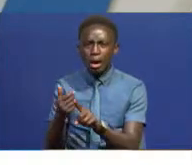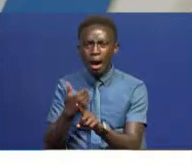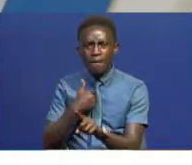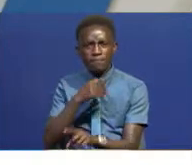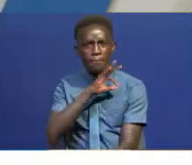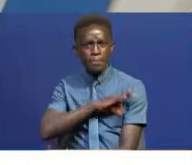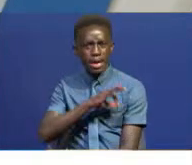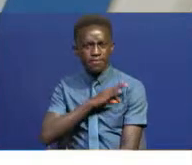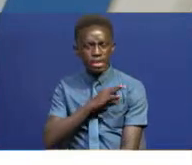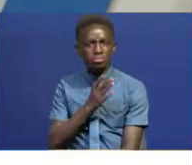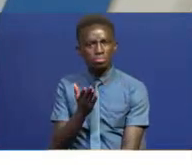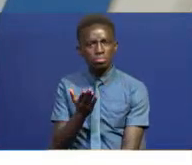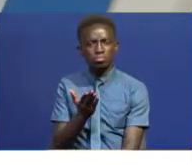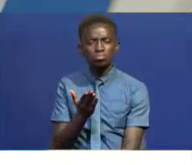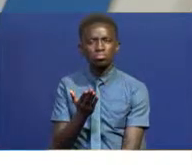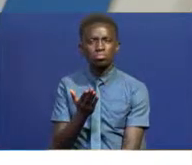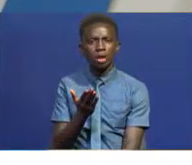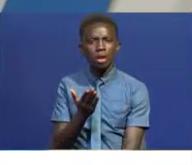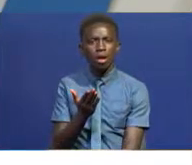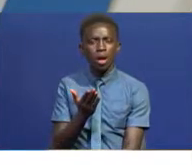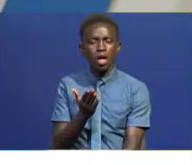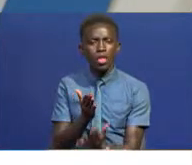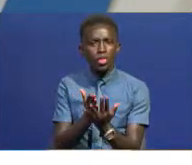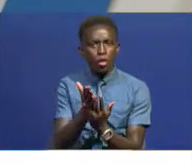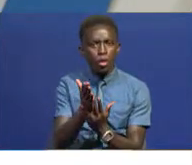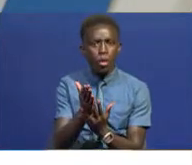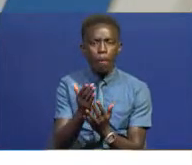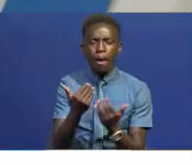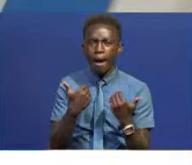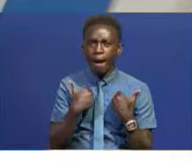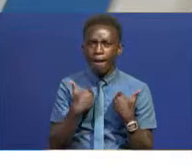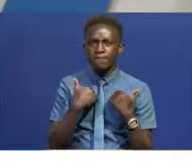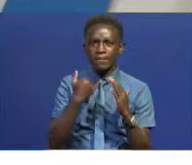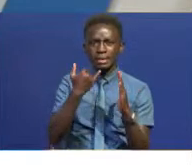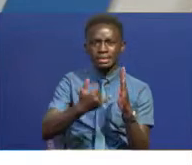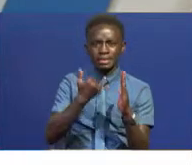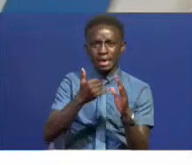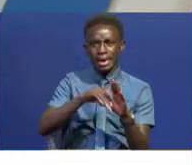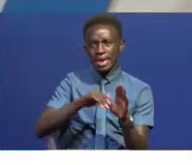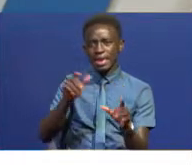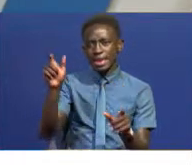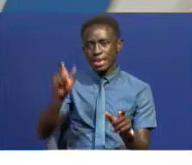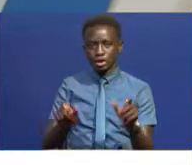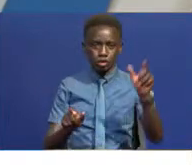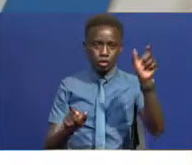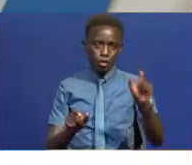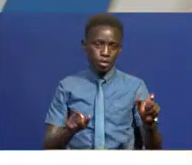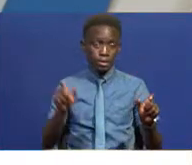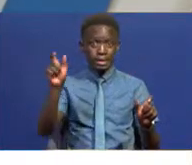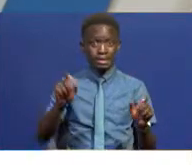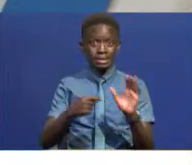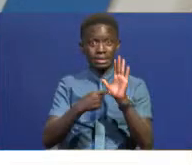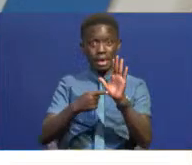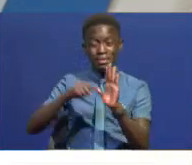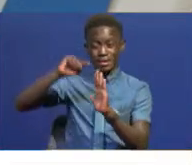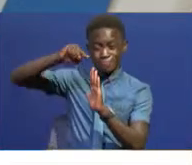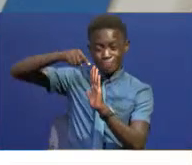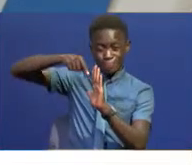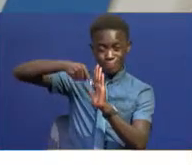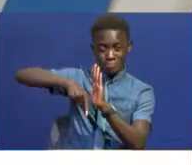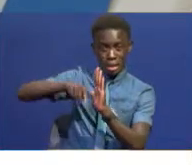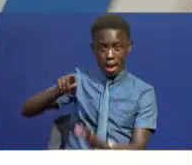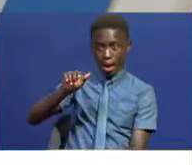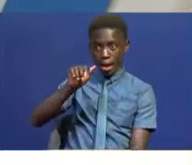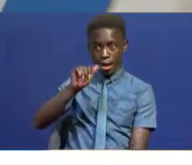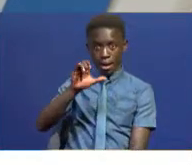comes along by having industries within a region. For instance, in the Mining Act, anybody who is carrying out mining, they